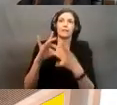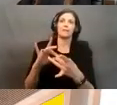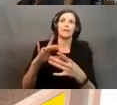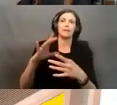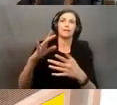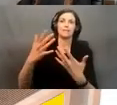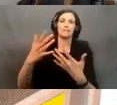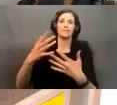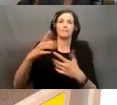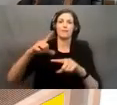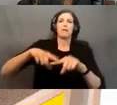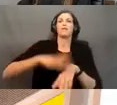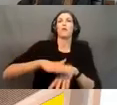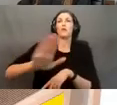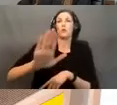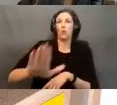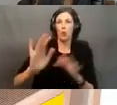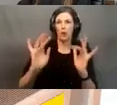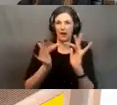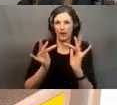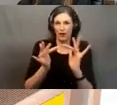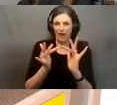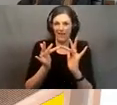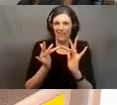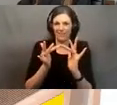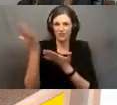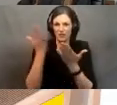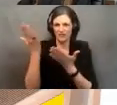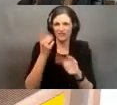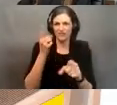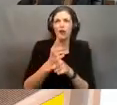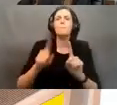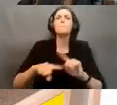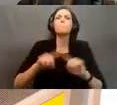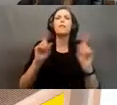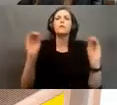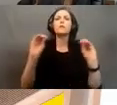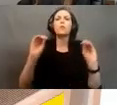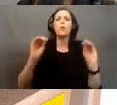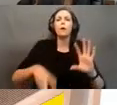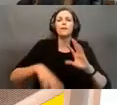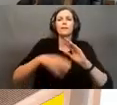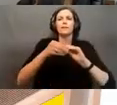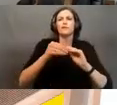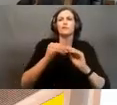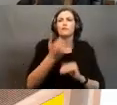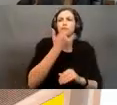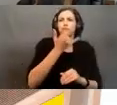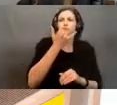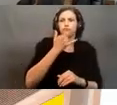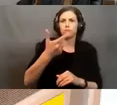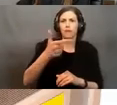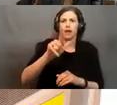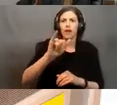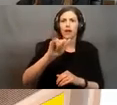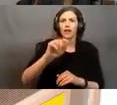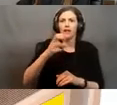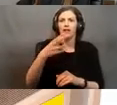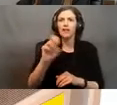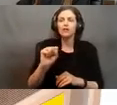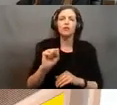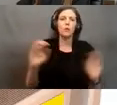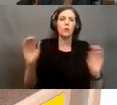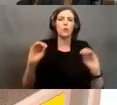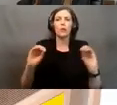to a certain extent, but you will not have additional glitch. There is none of the bombing and